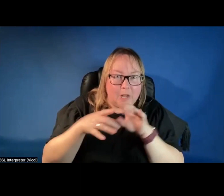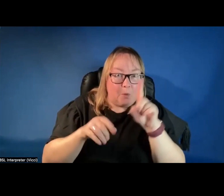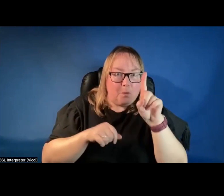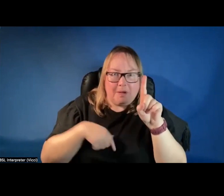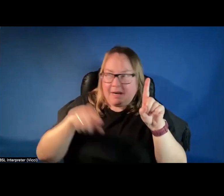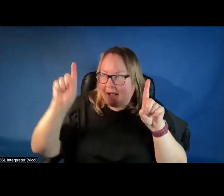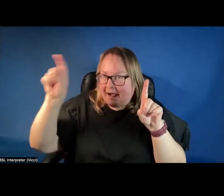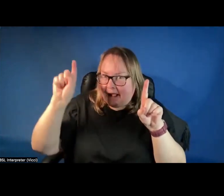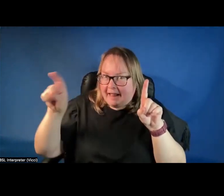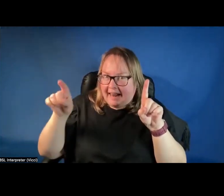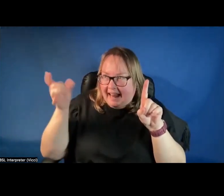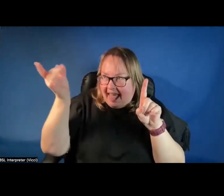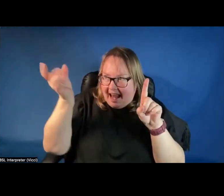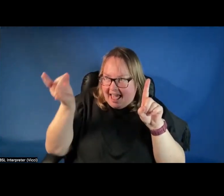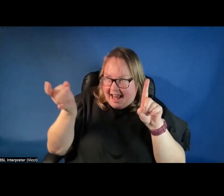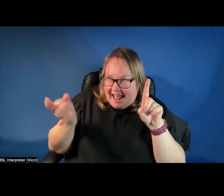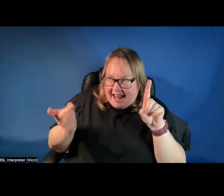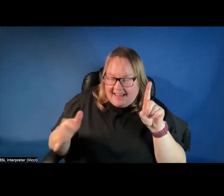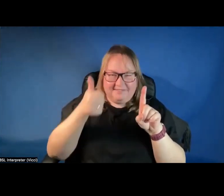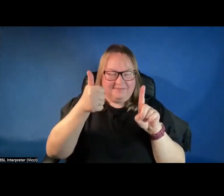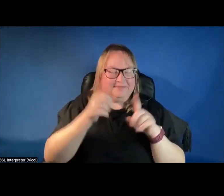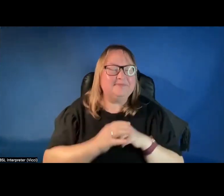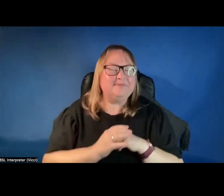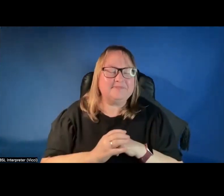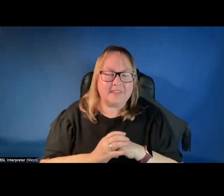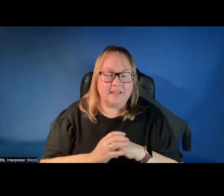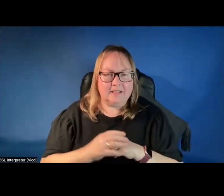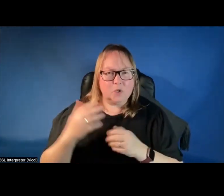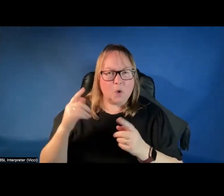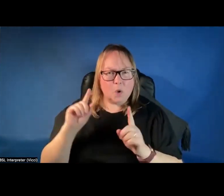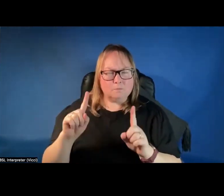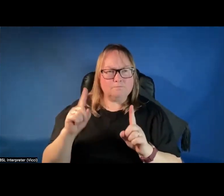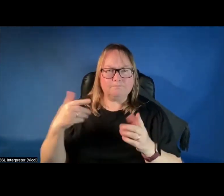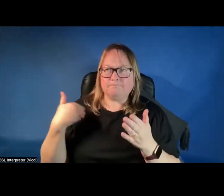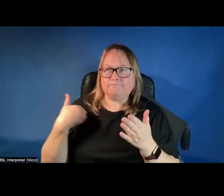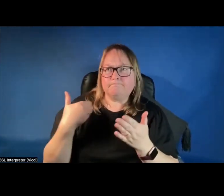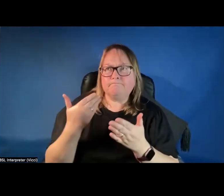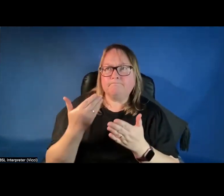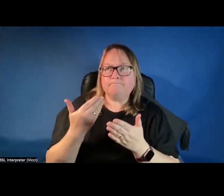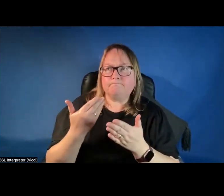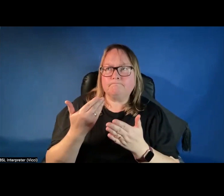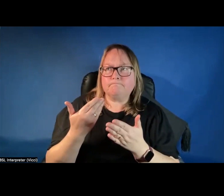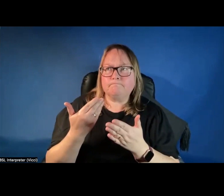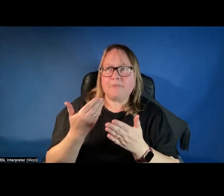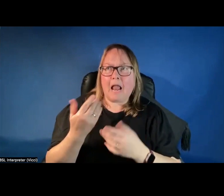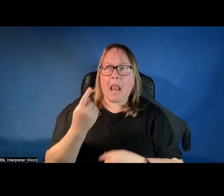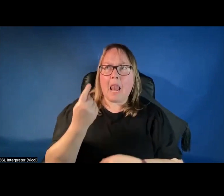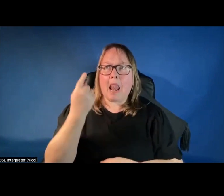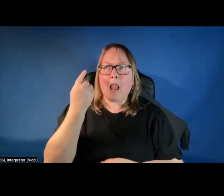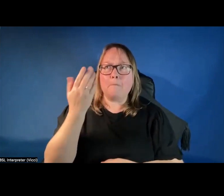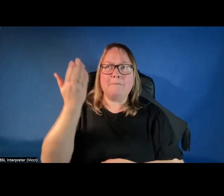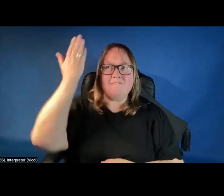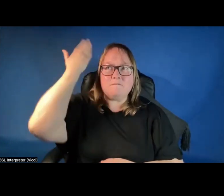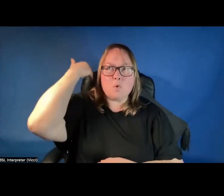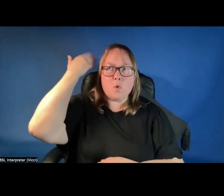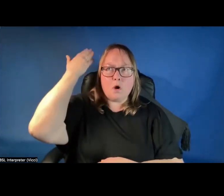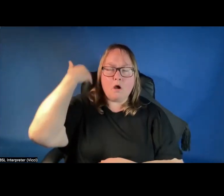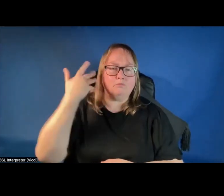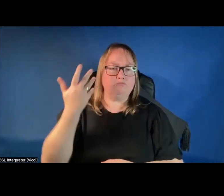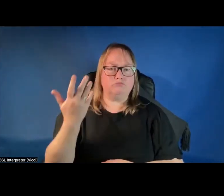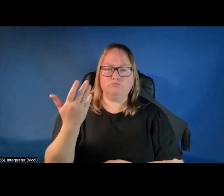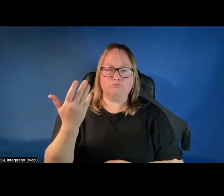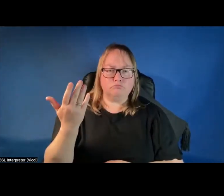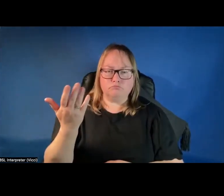There we go. Yeah, up until the last session, we have been inviting people to come in and